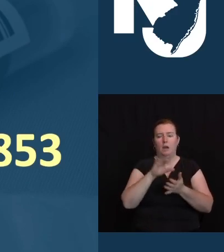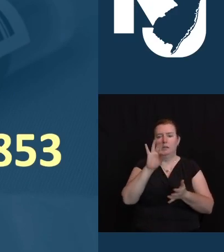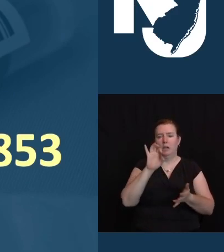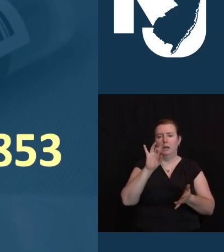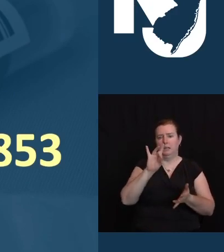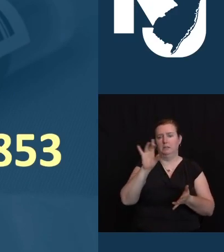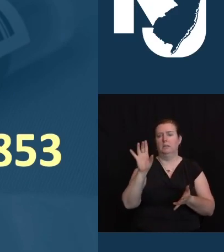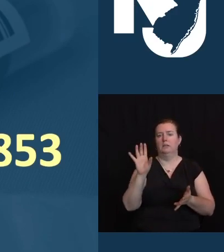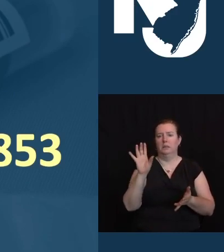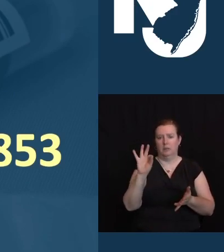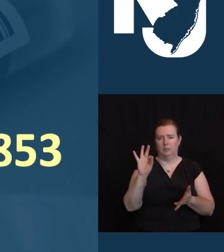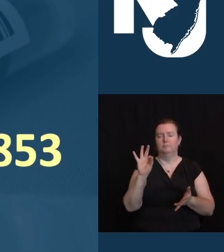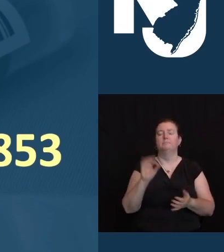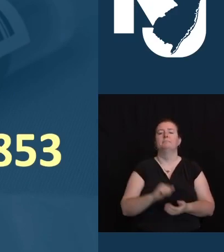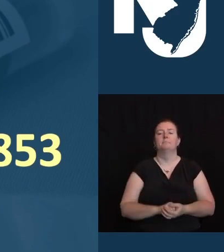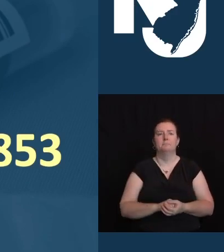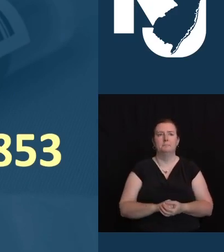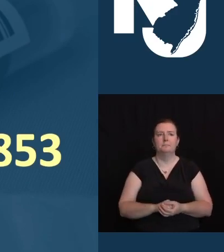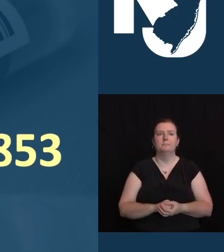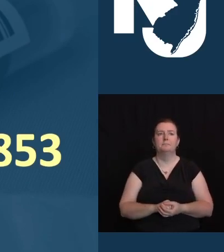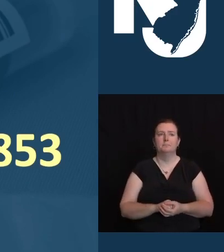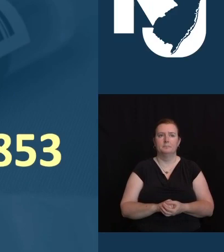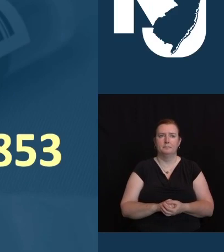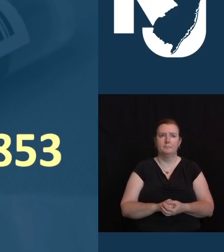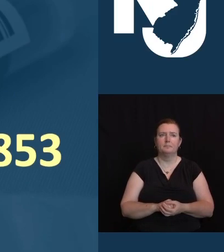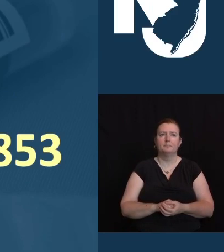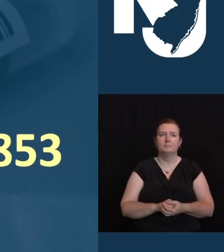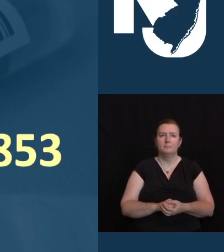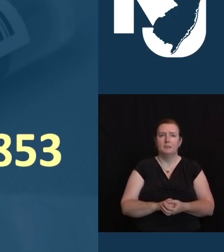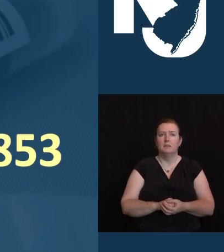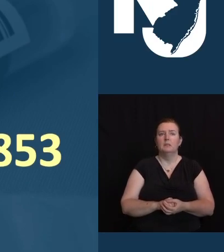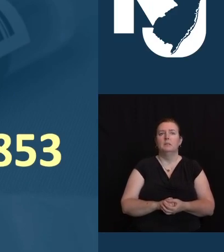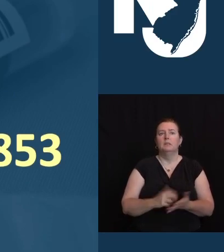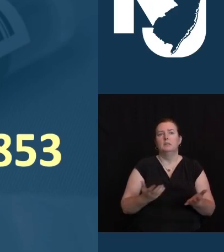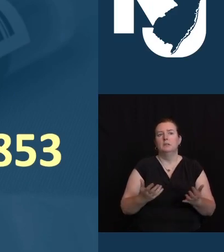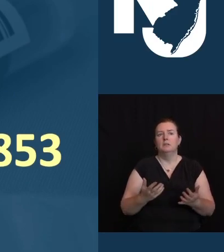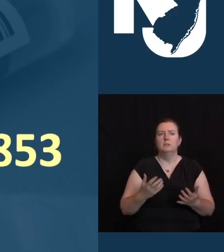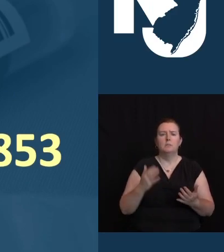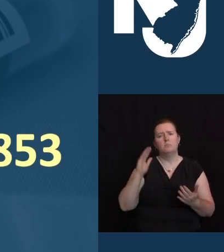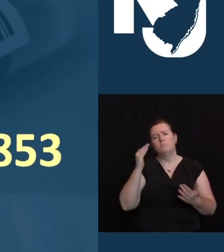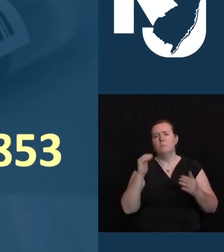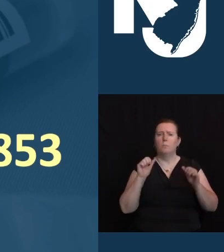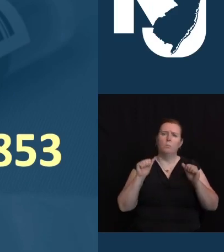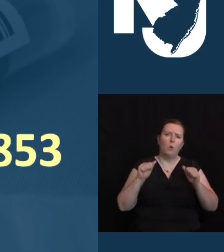13,989, with the count of probable deaths, which has been reduced slightly to